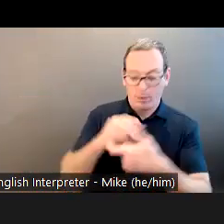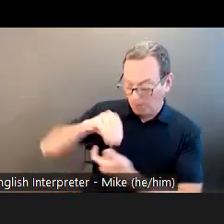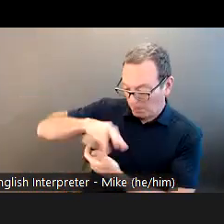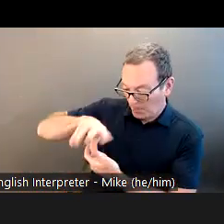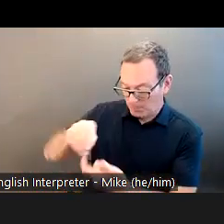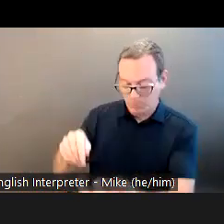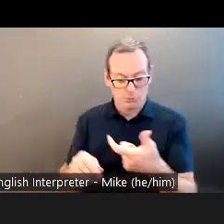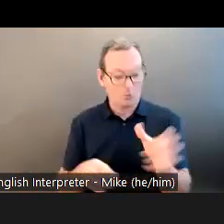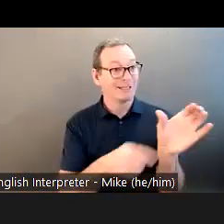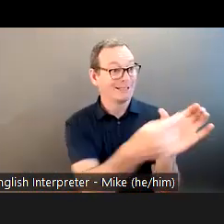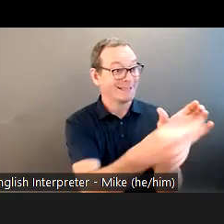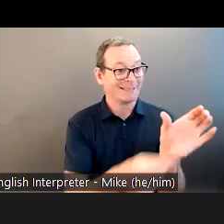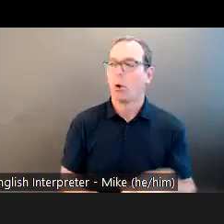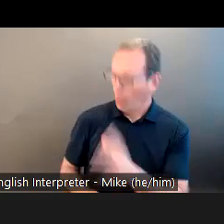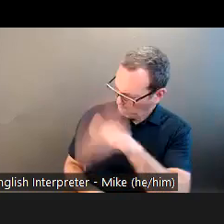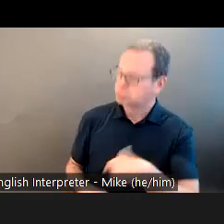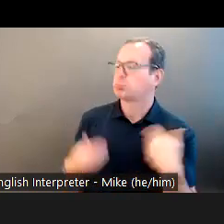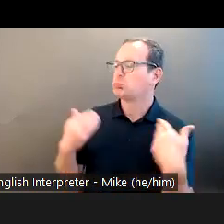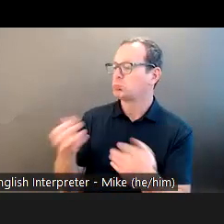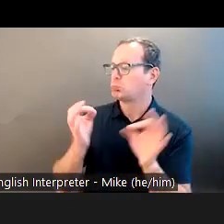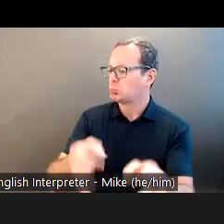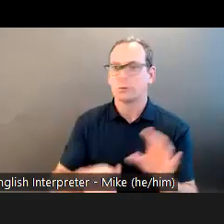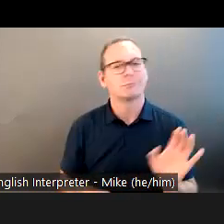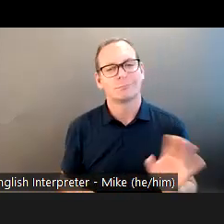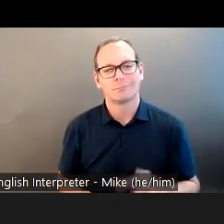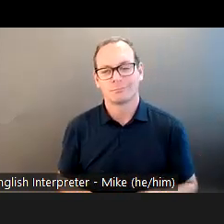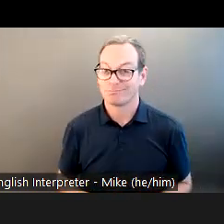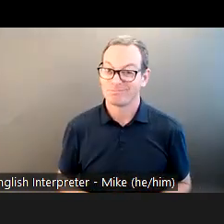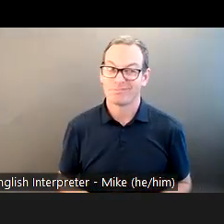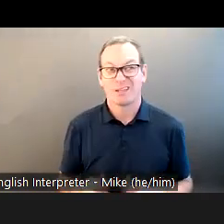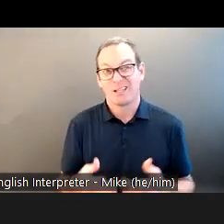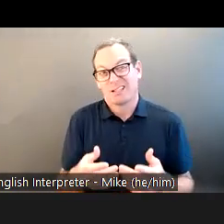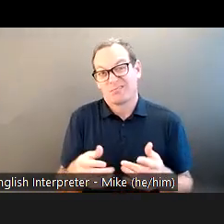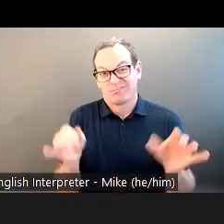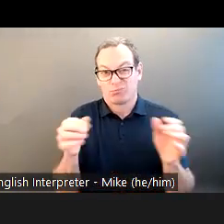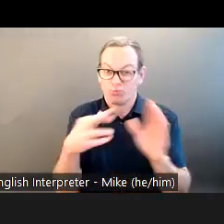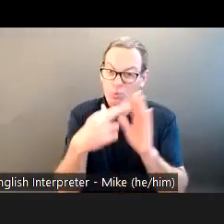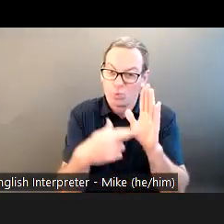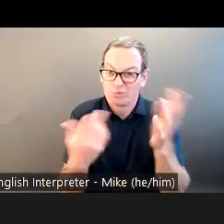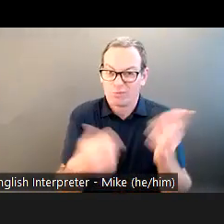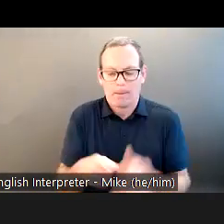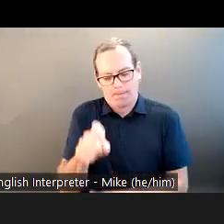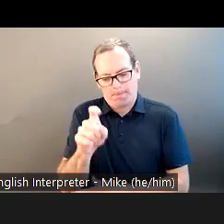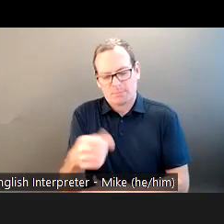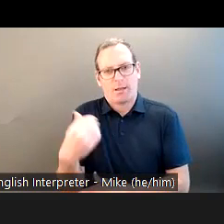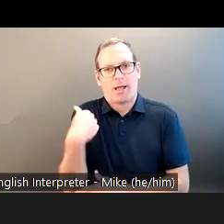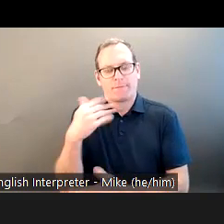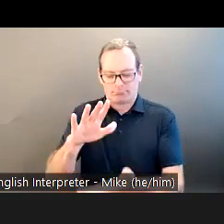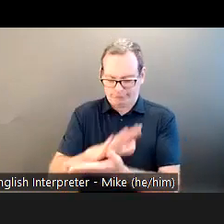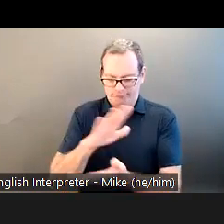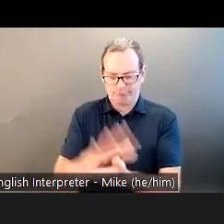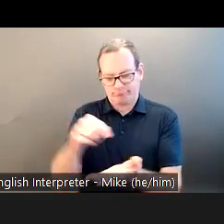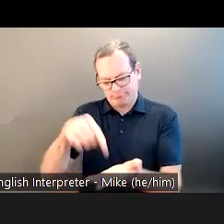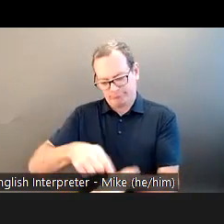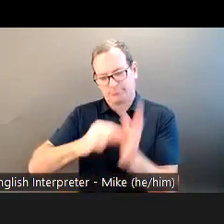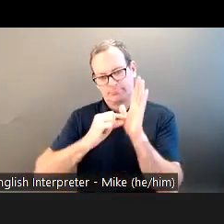person. So rule of thumb, no document, no power of attorney, right? Someone doesn't get to show up at the hospital and say, I'm the attorney,